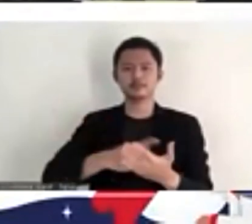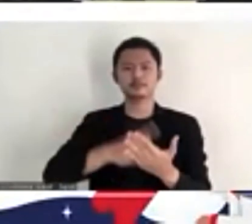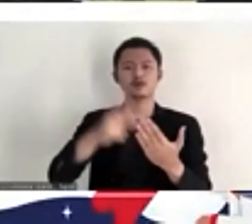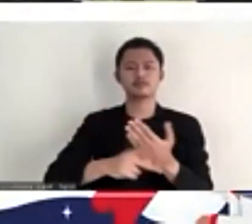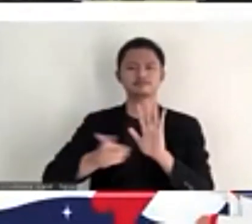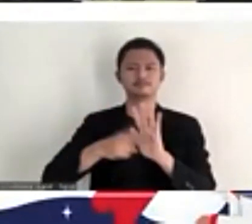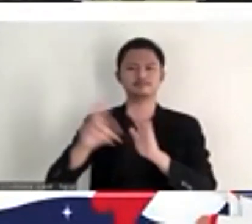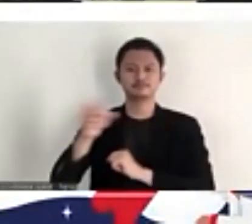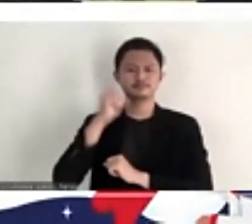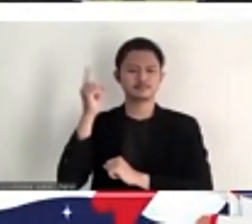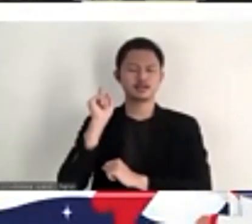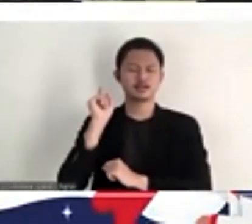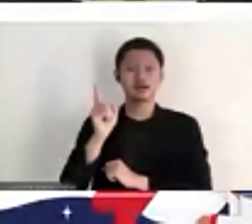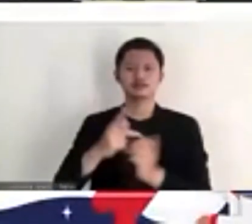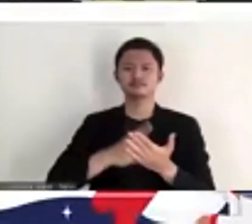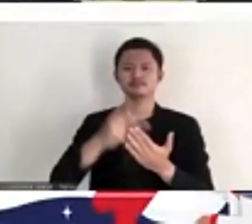streamlive7